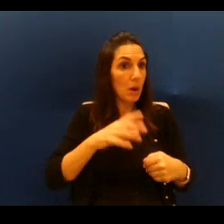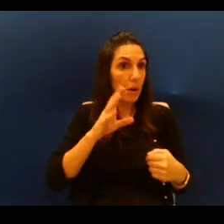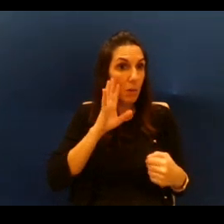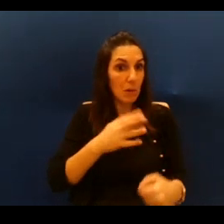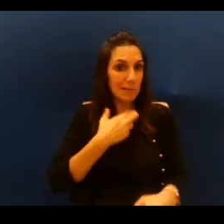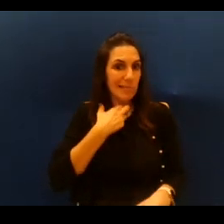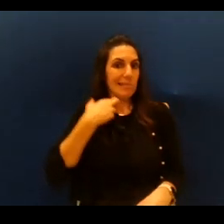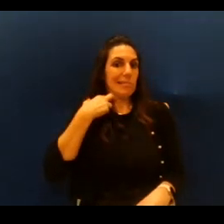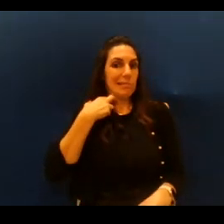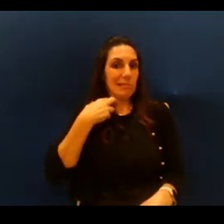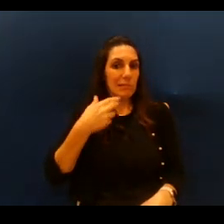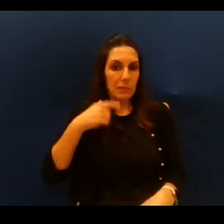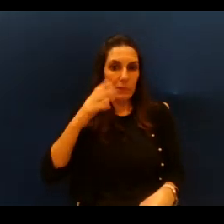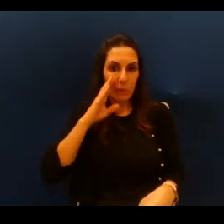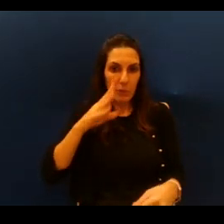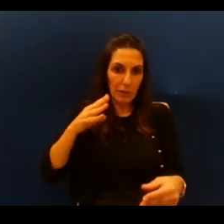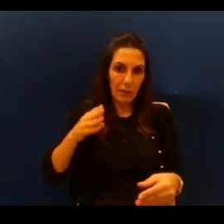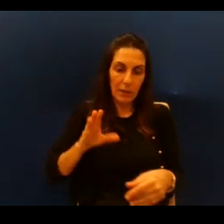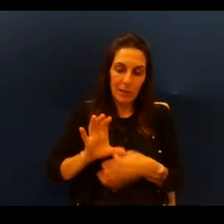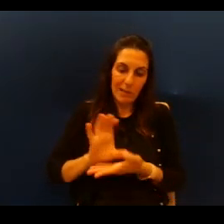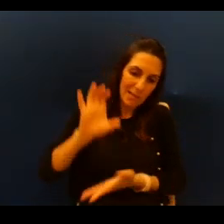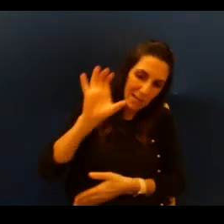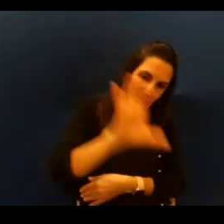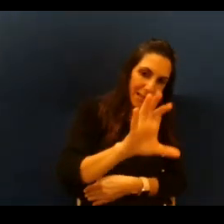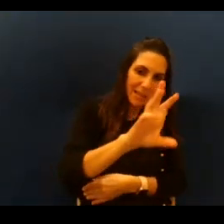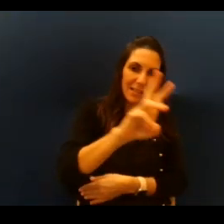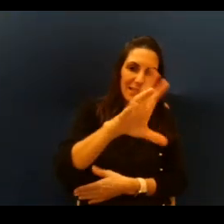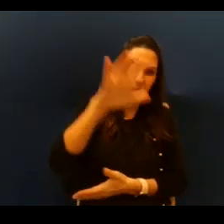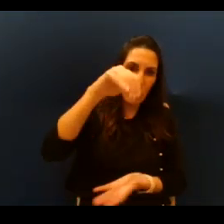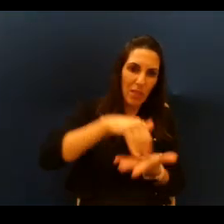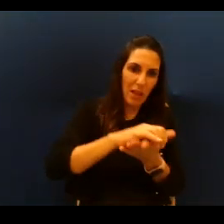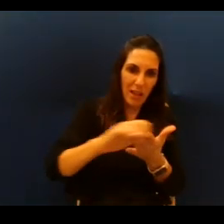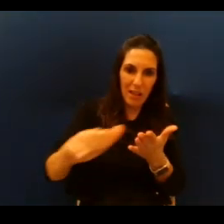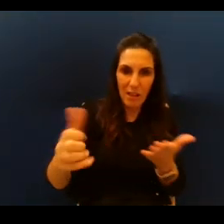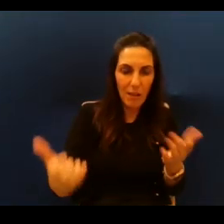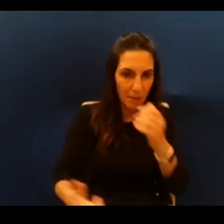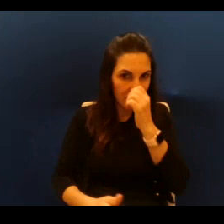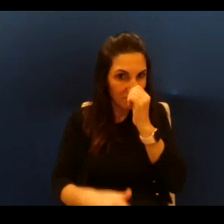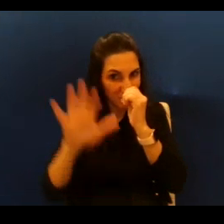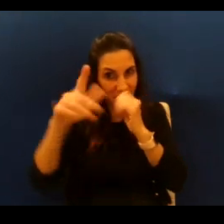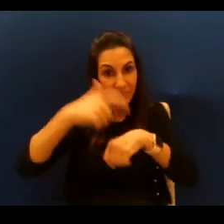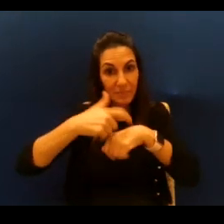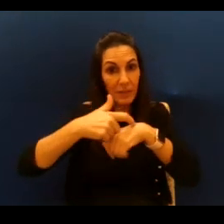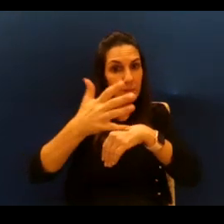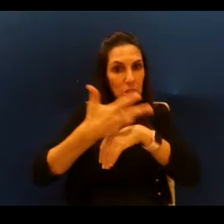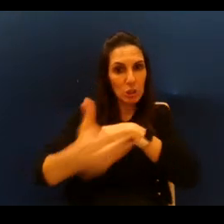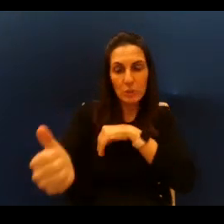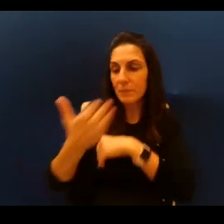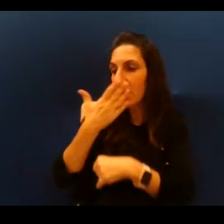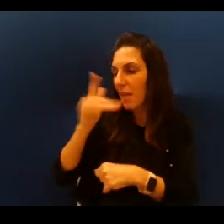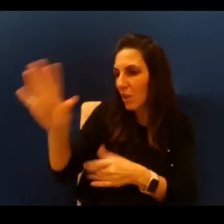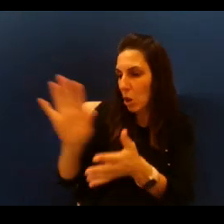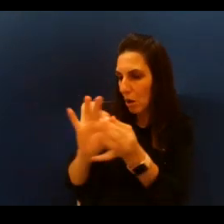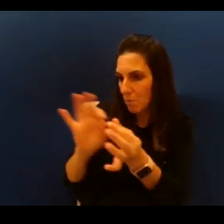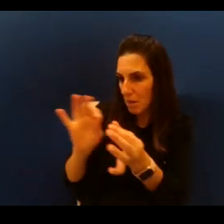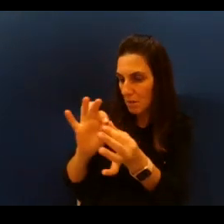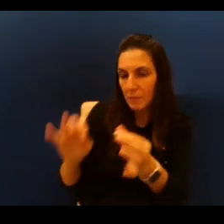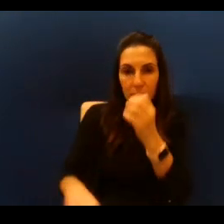leave $600,000 on the table if we had to walk away. Your time is up. Thank you for your comments.